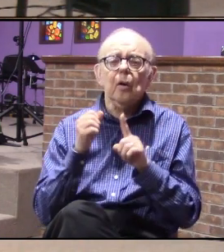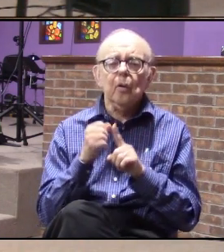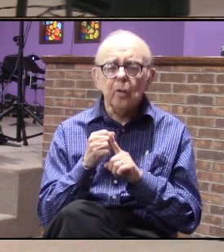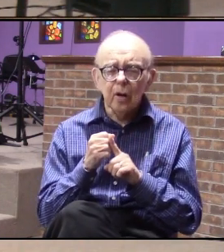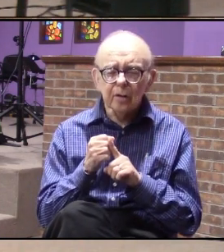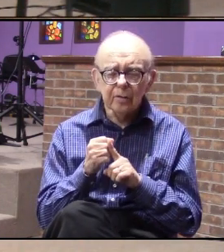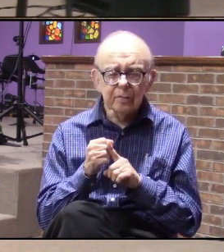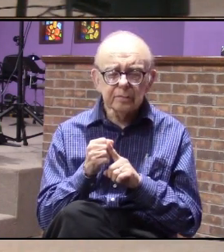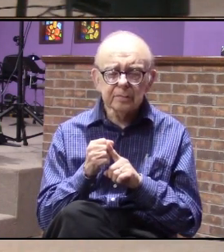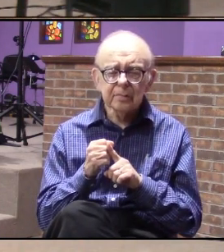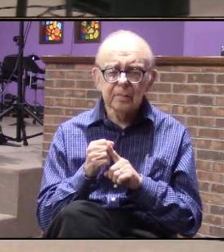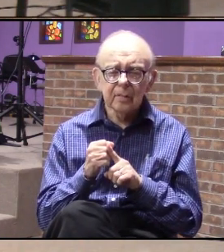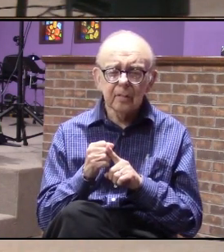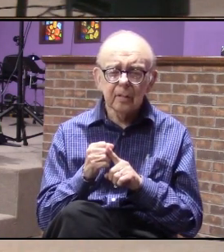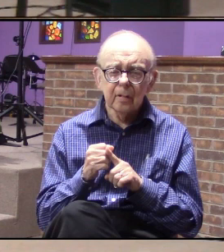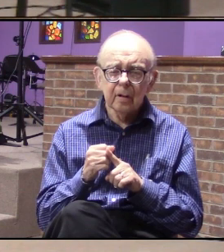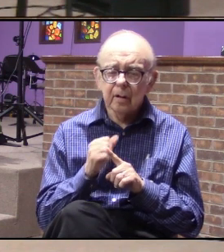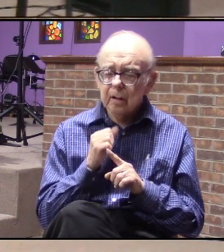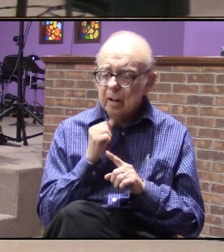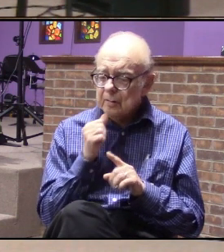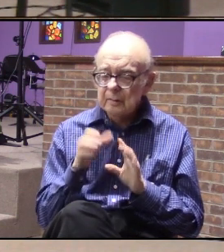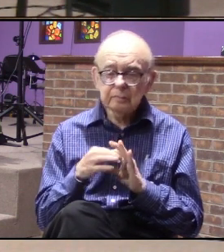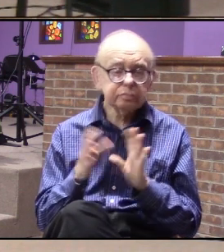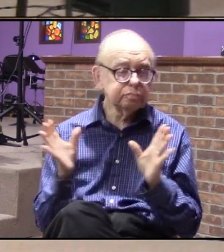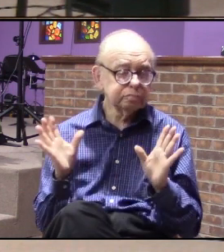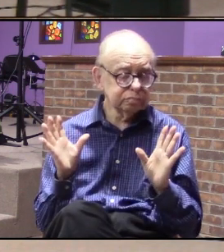it and we don't let it go.